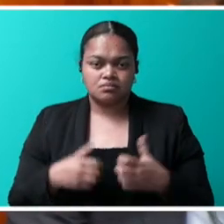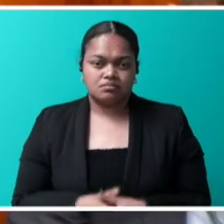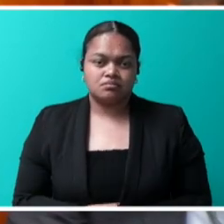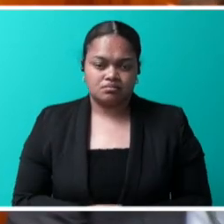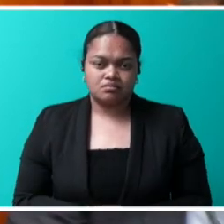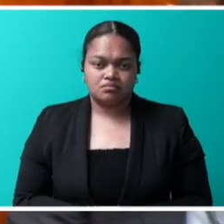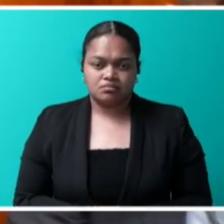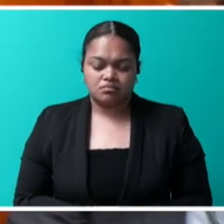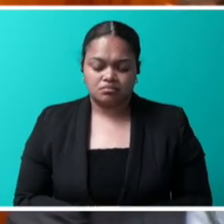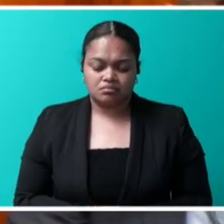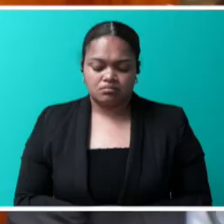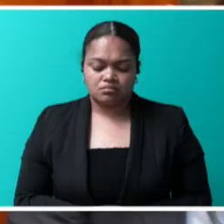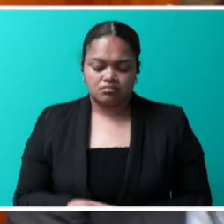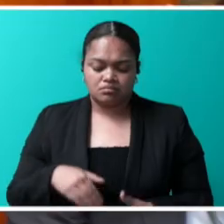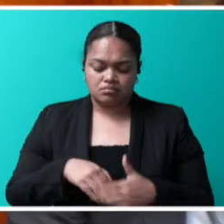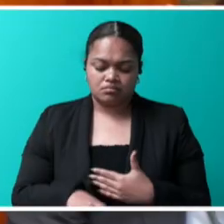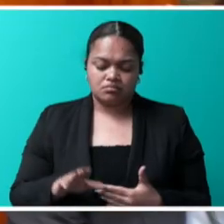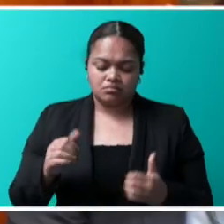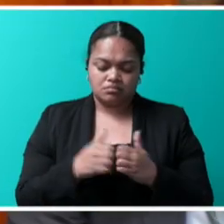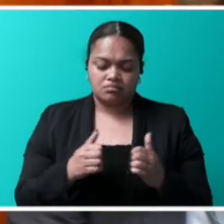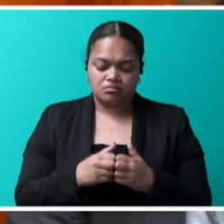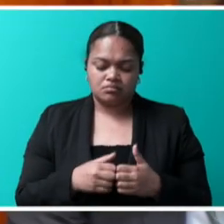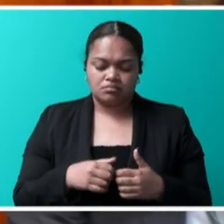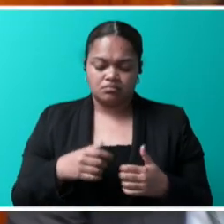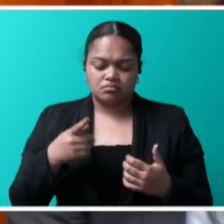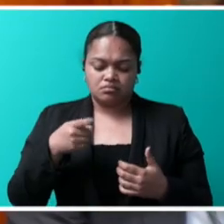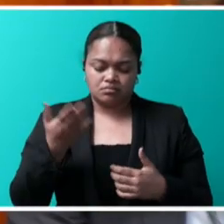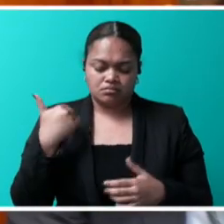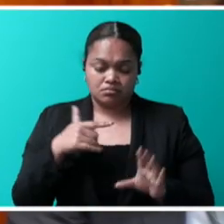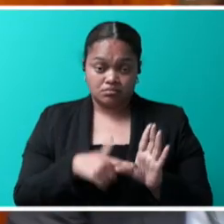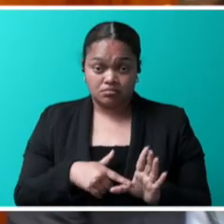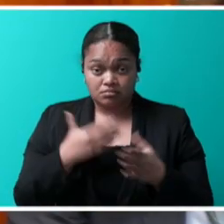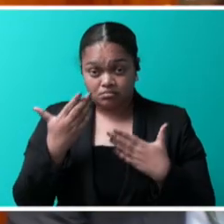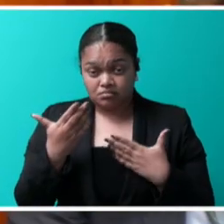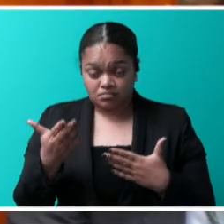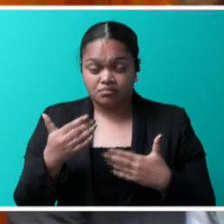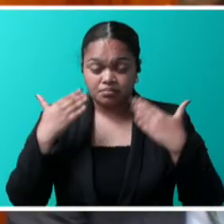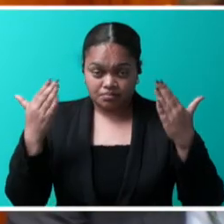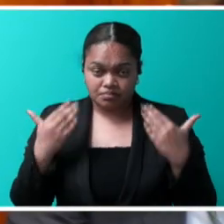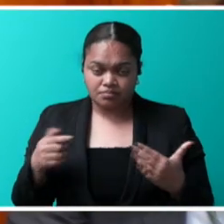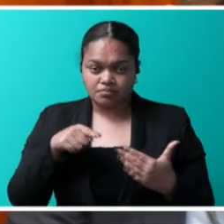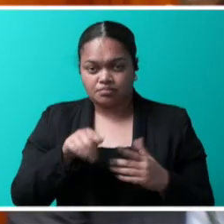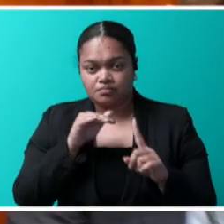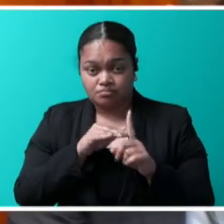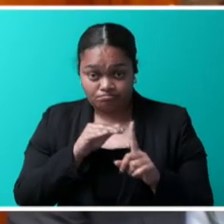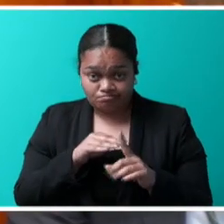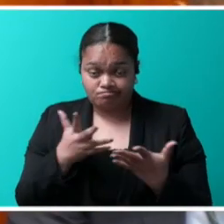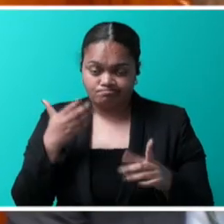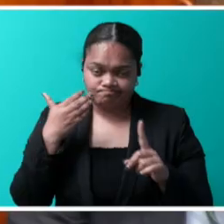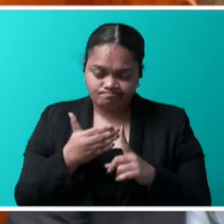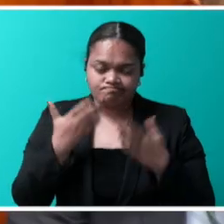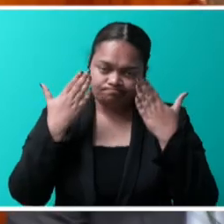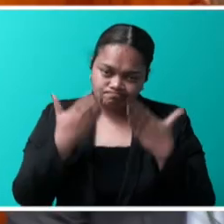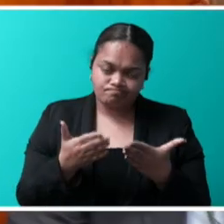the fall armyworm in maize production system last year. Honourable Speaker, sir, the government's strategic approach remains focused